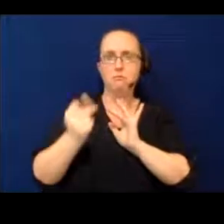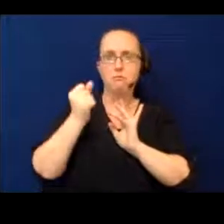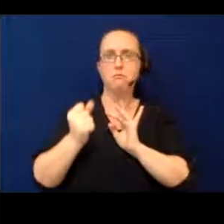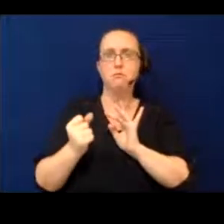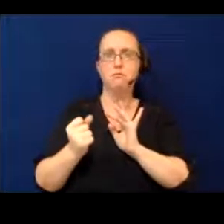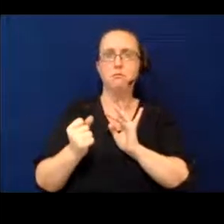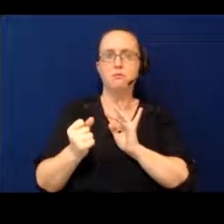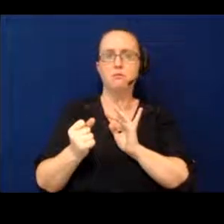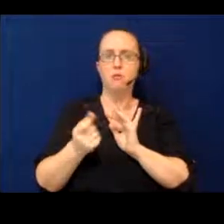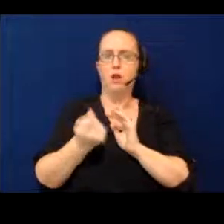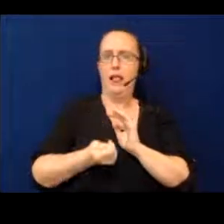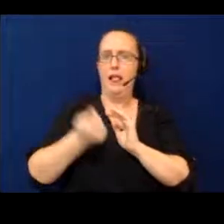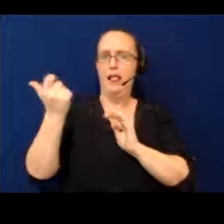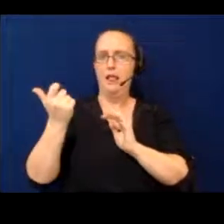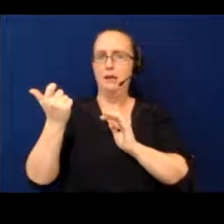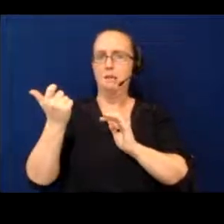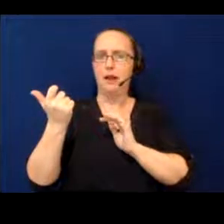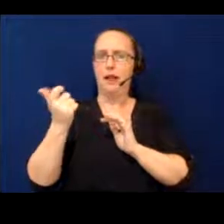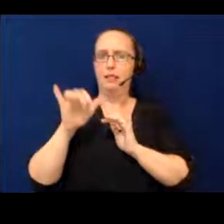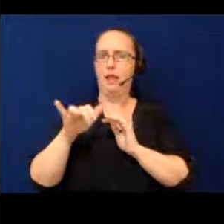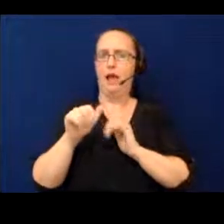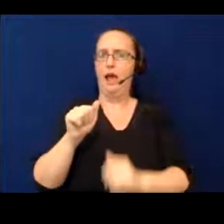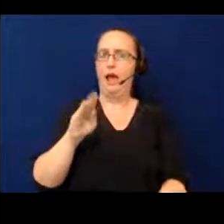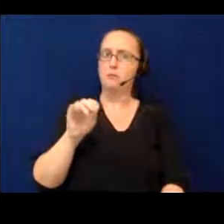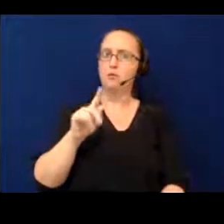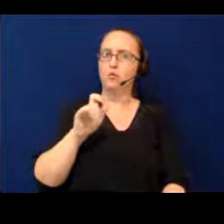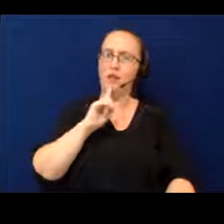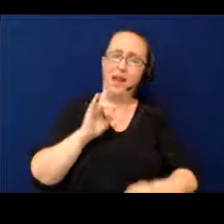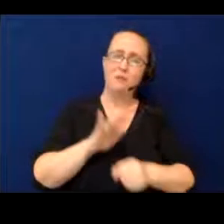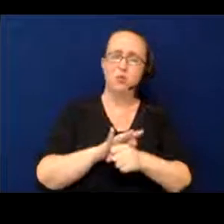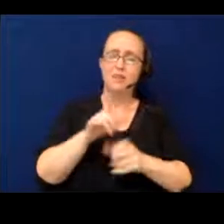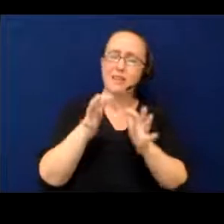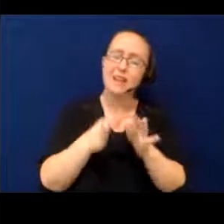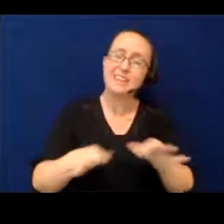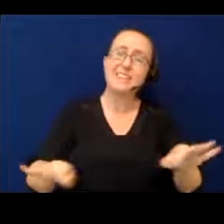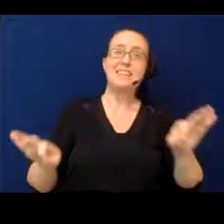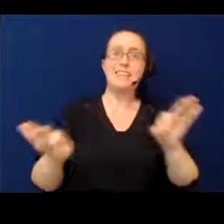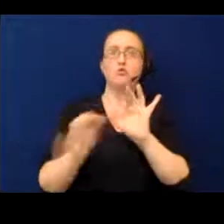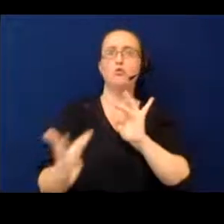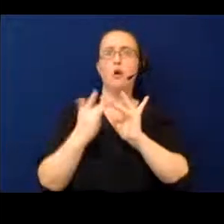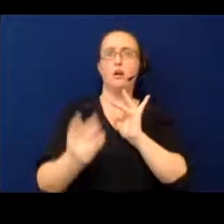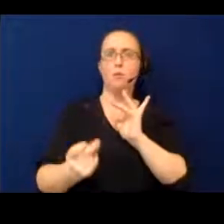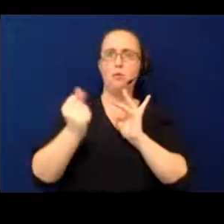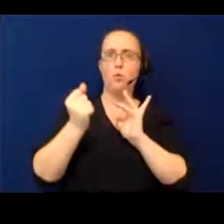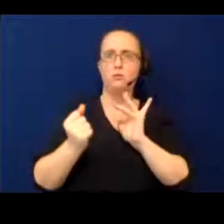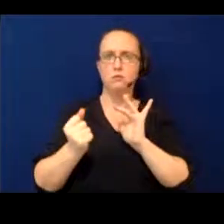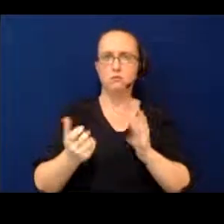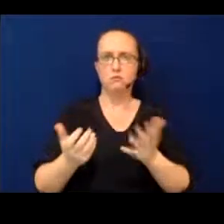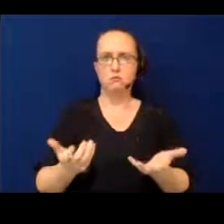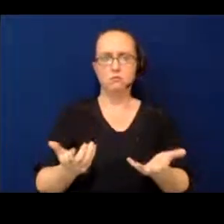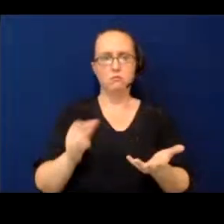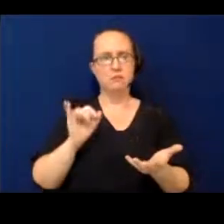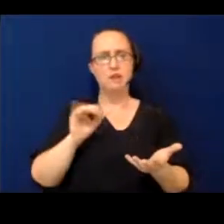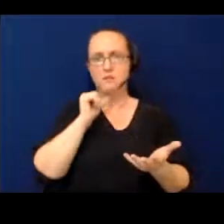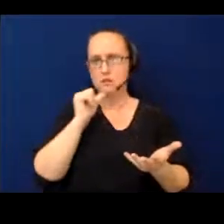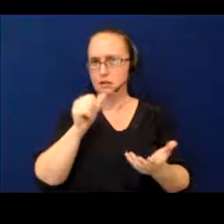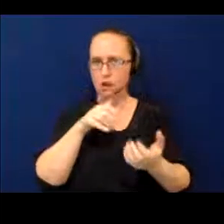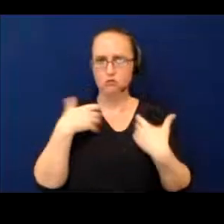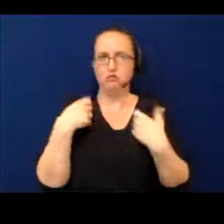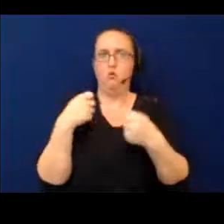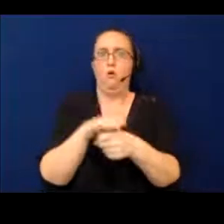we eliminate the modifier absolutely, it's essential you contact me at once. But if that's not strong enough, you could